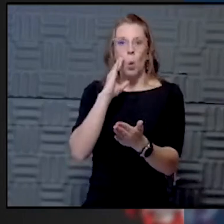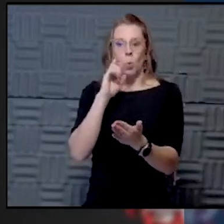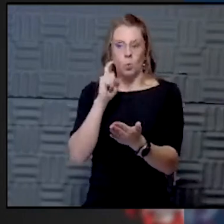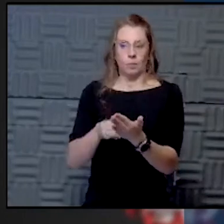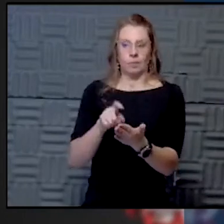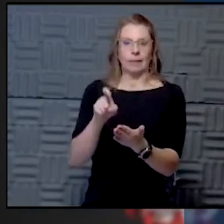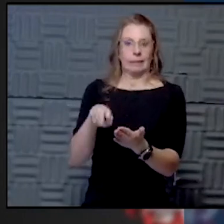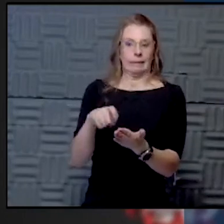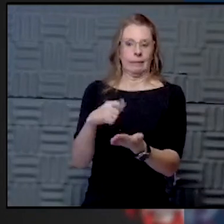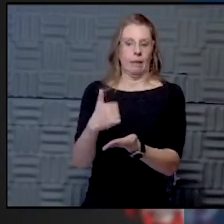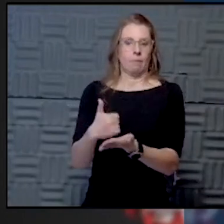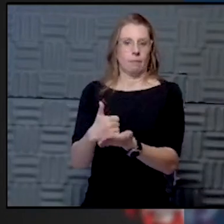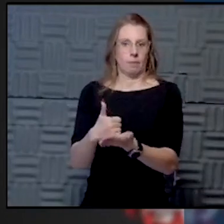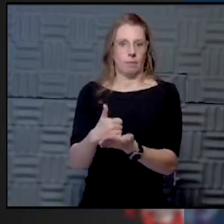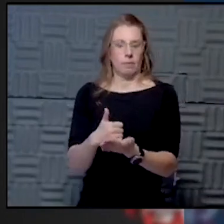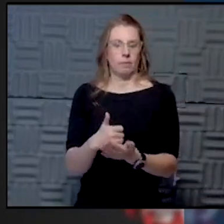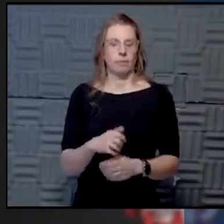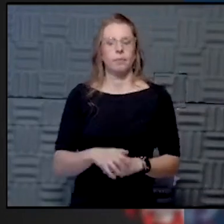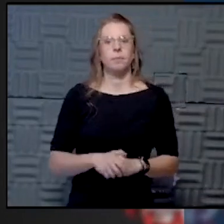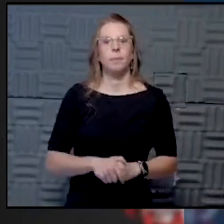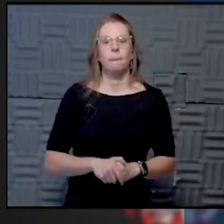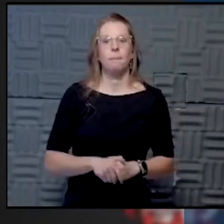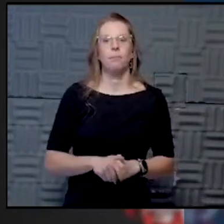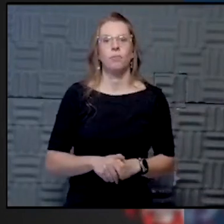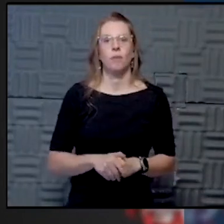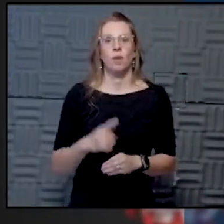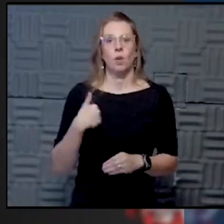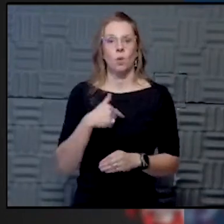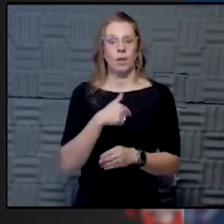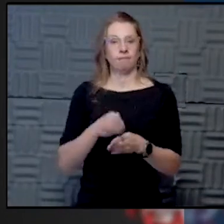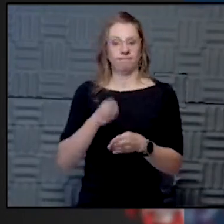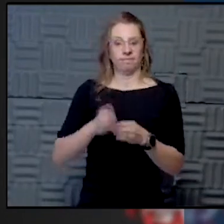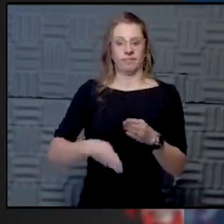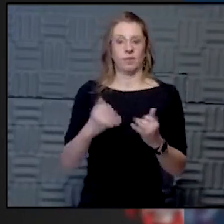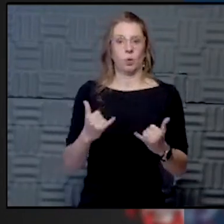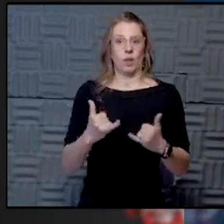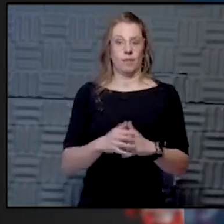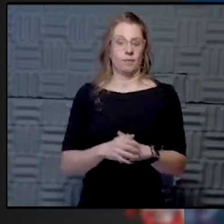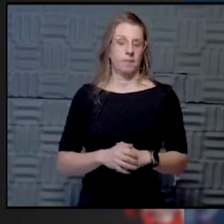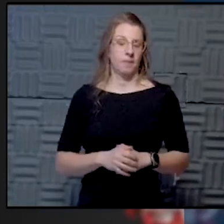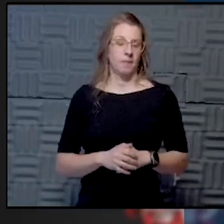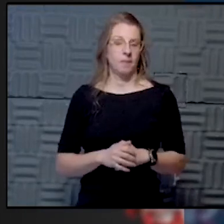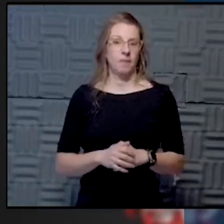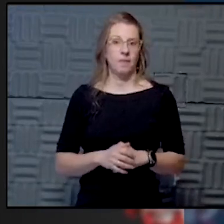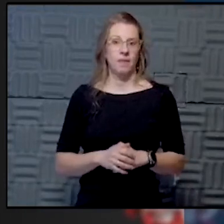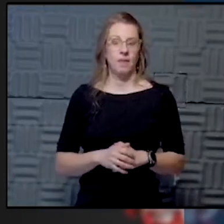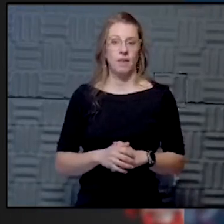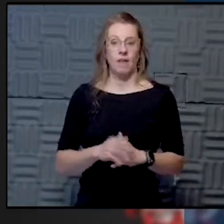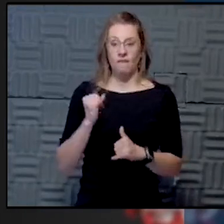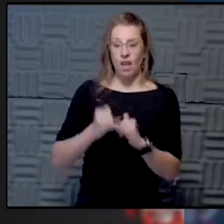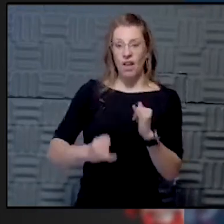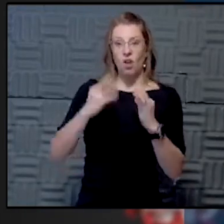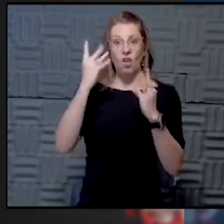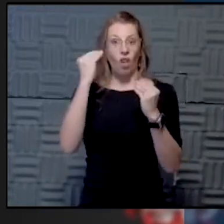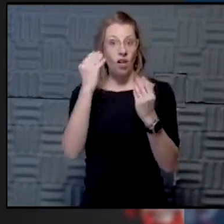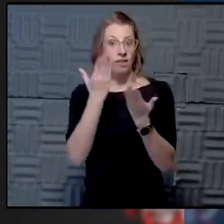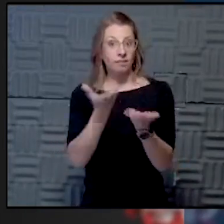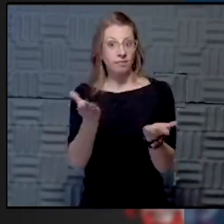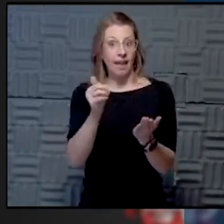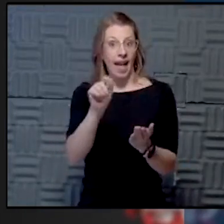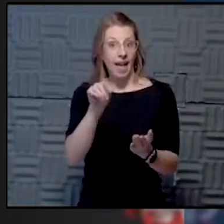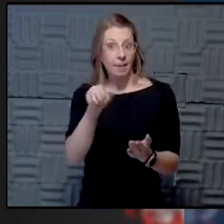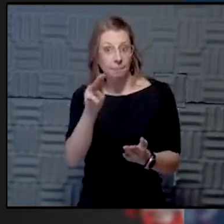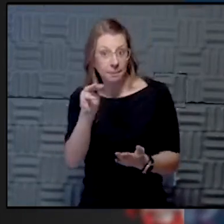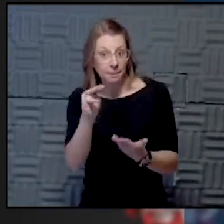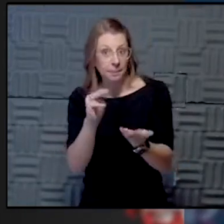population safe. As we wrap up today, as we always do, any final thoughts? Adam, we might start with